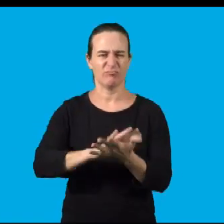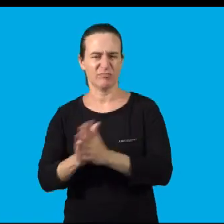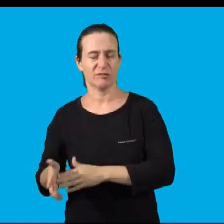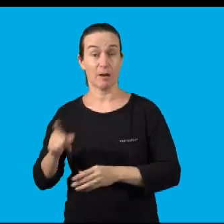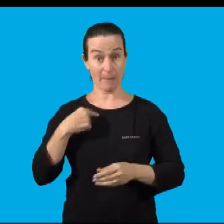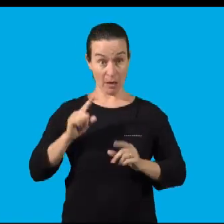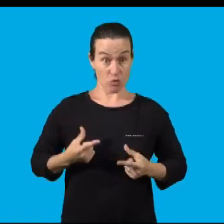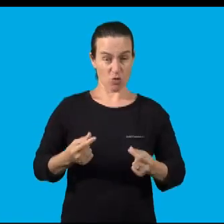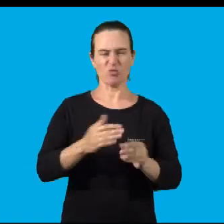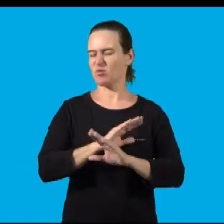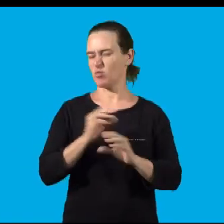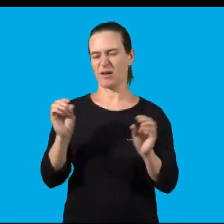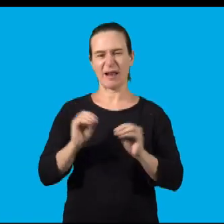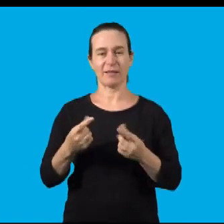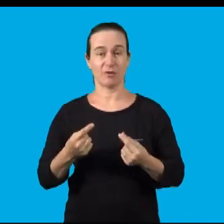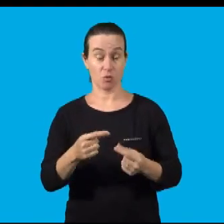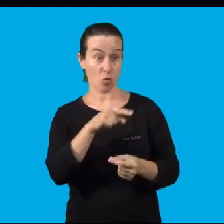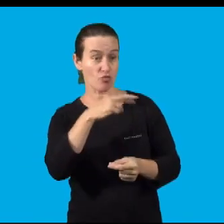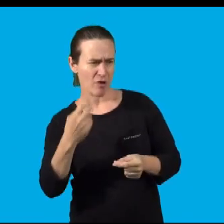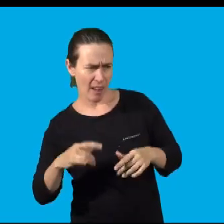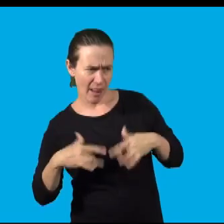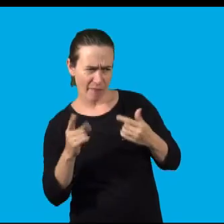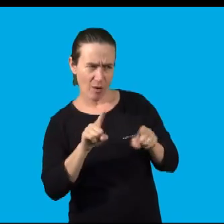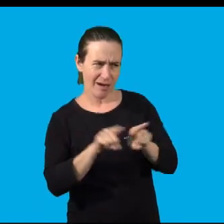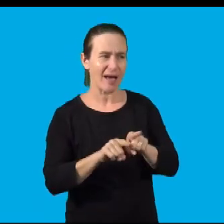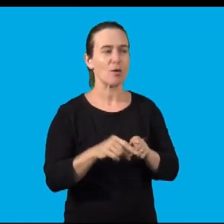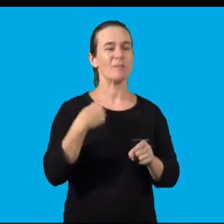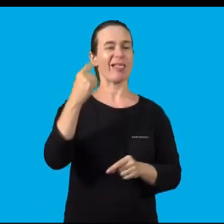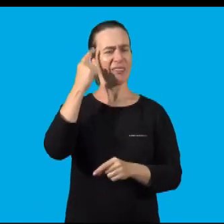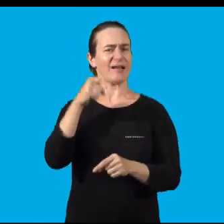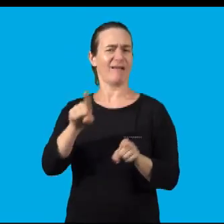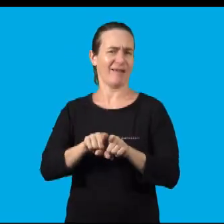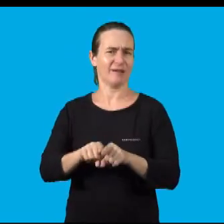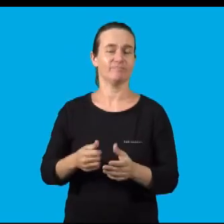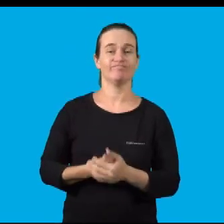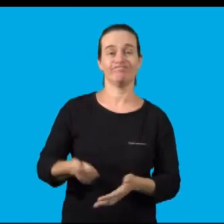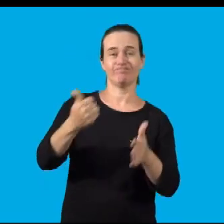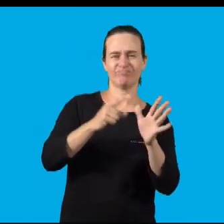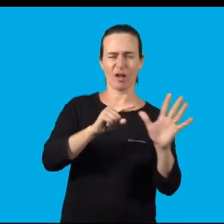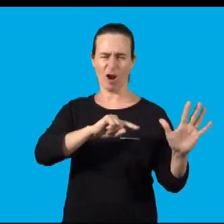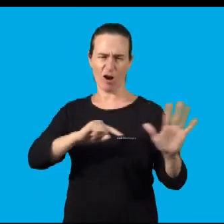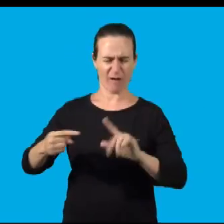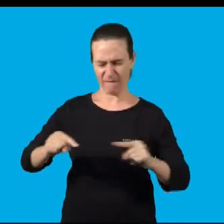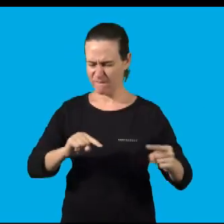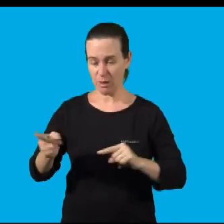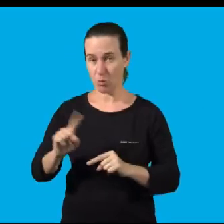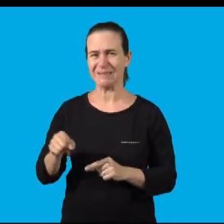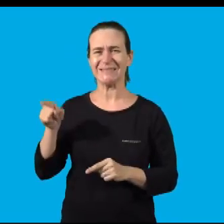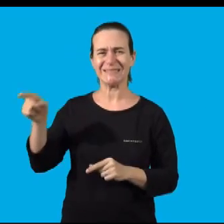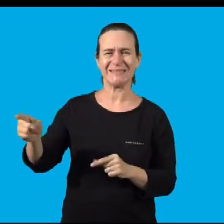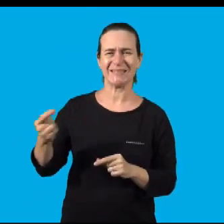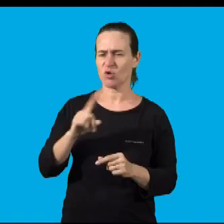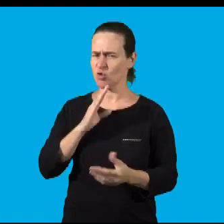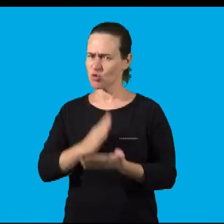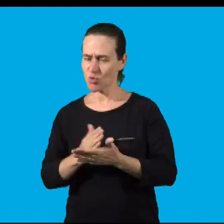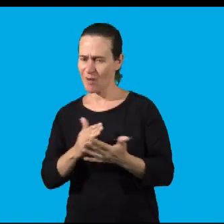versus inaction, and appearance versus reality. The conflict. At the heart of this conflict is Hamlet's indecision about